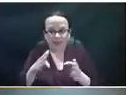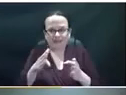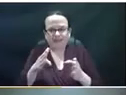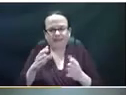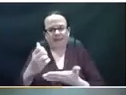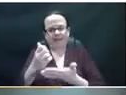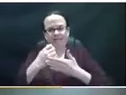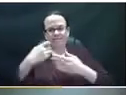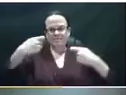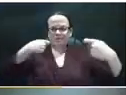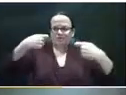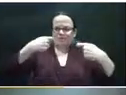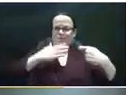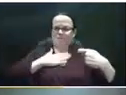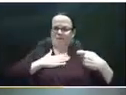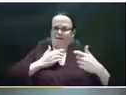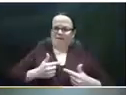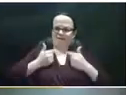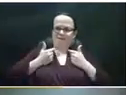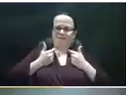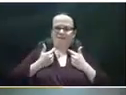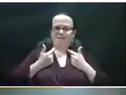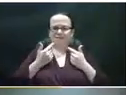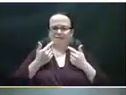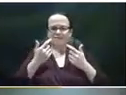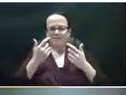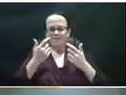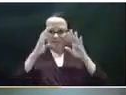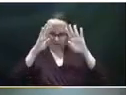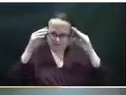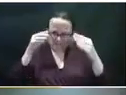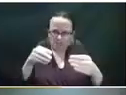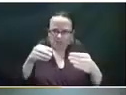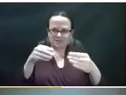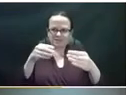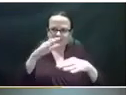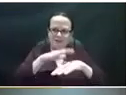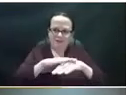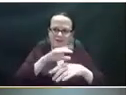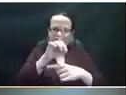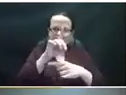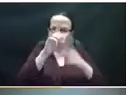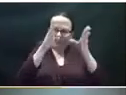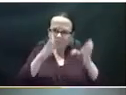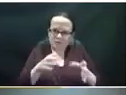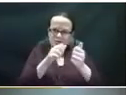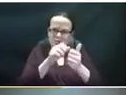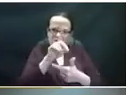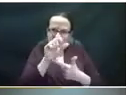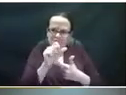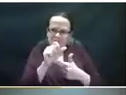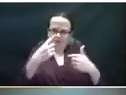lives. It makes us the center of the drama. We are